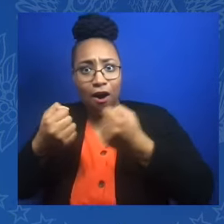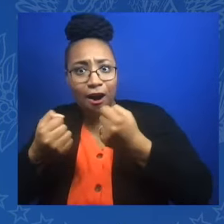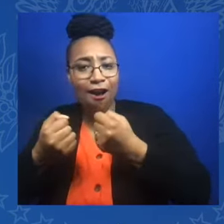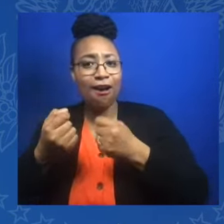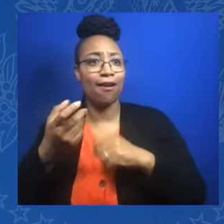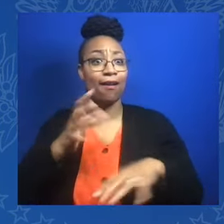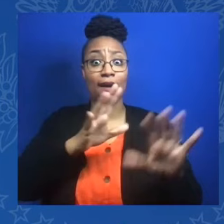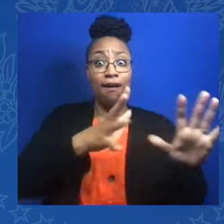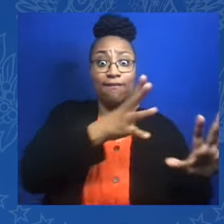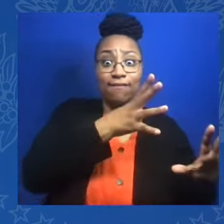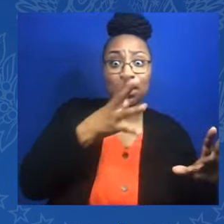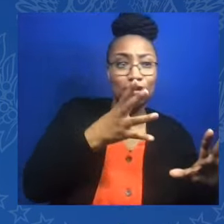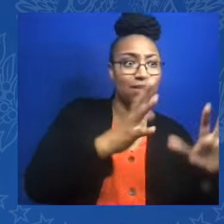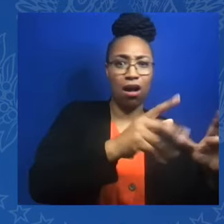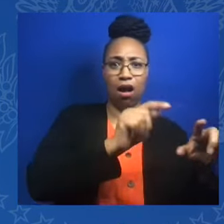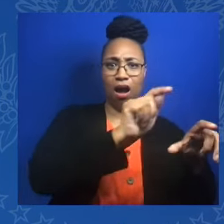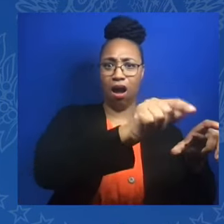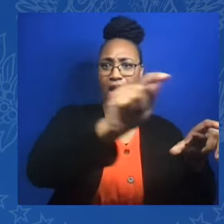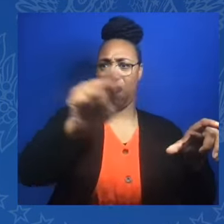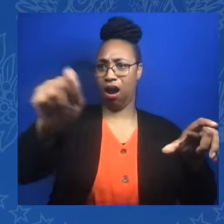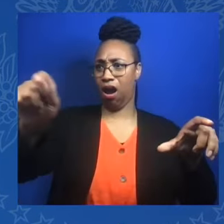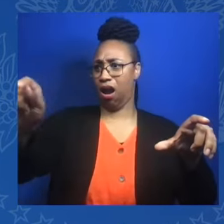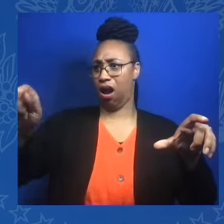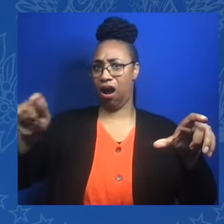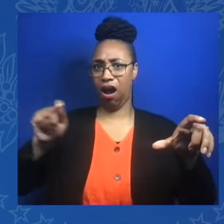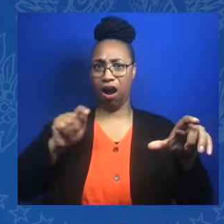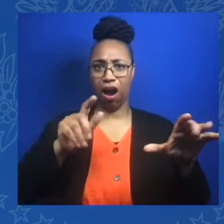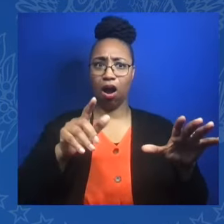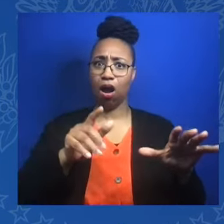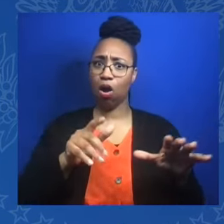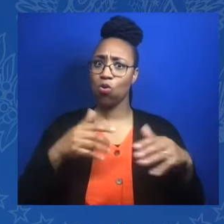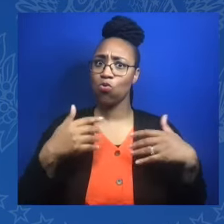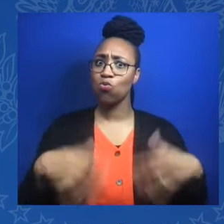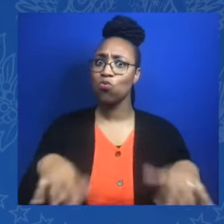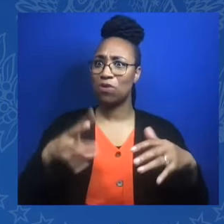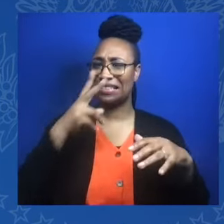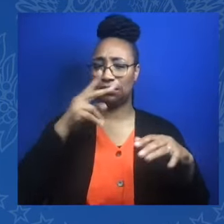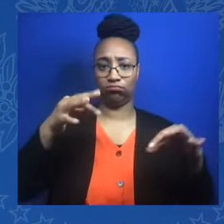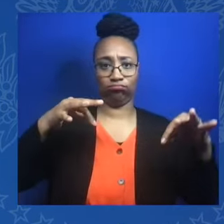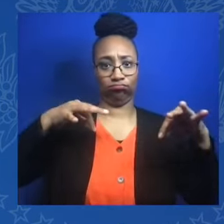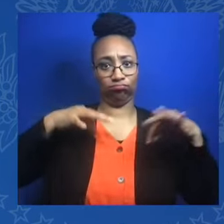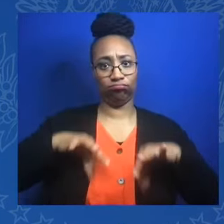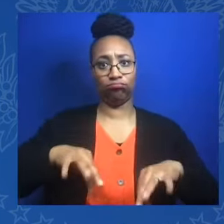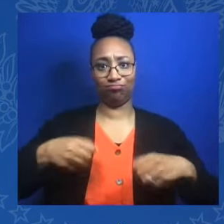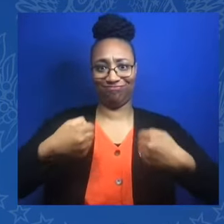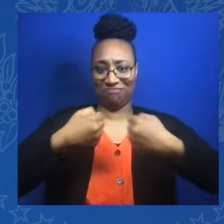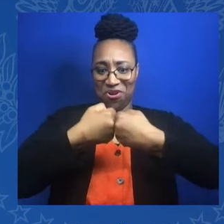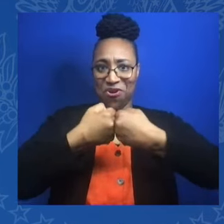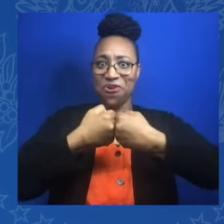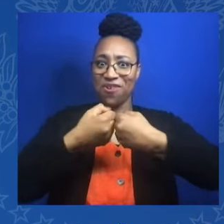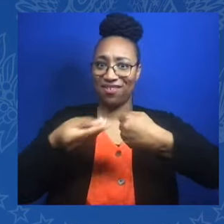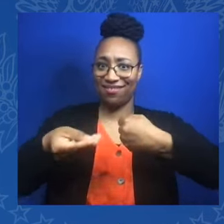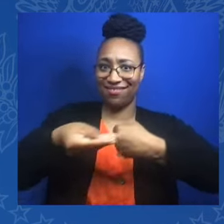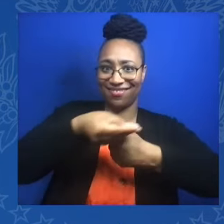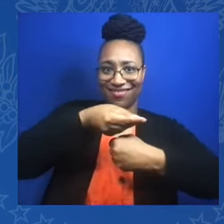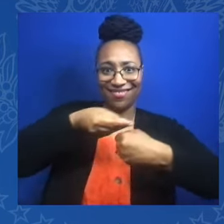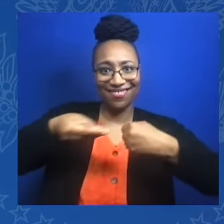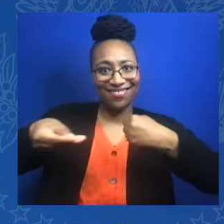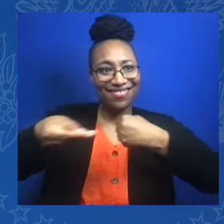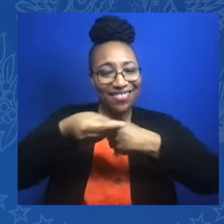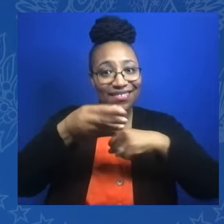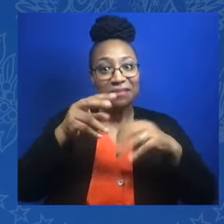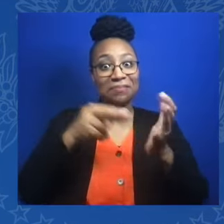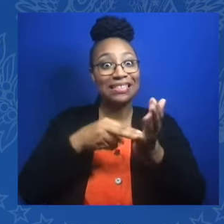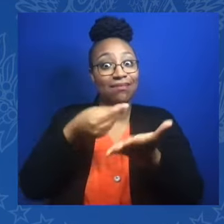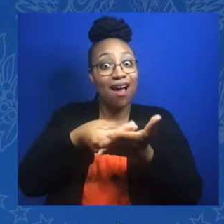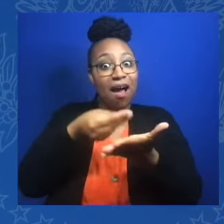others. It's an example of how we can make progress at home and as partners. Pour